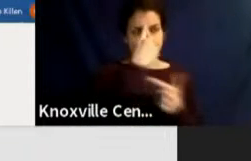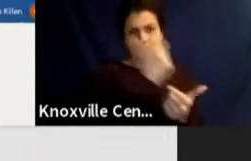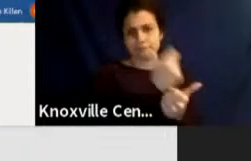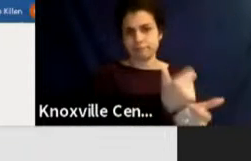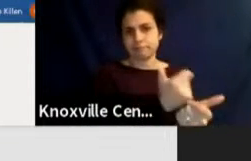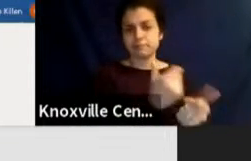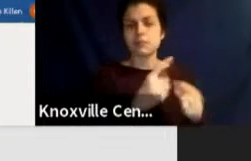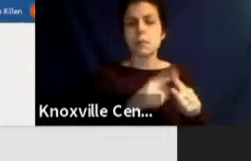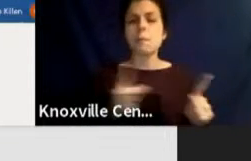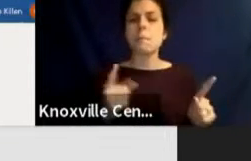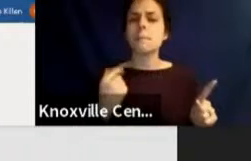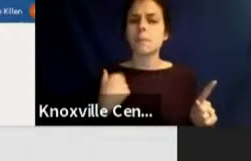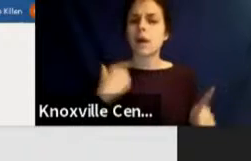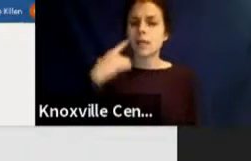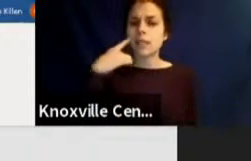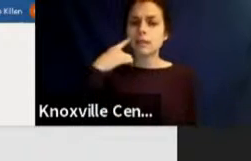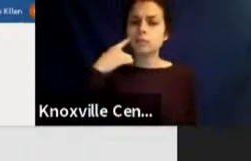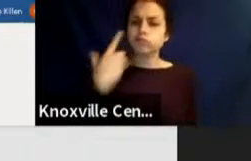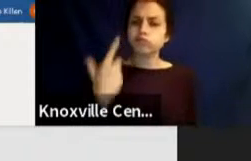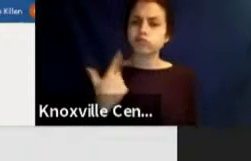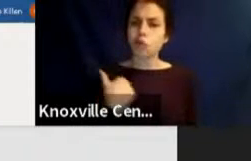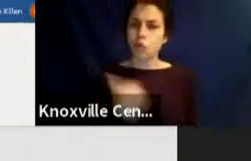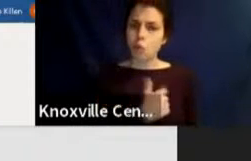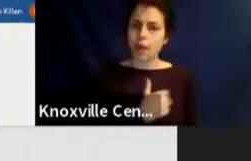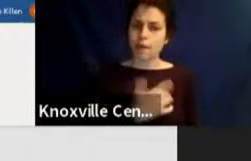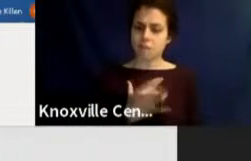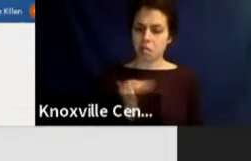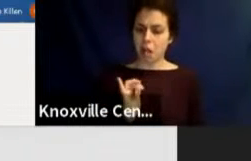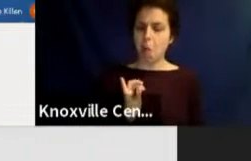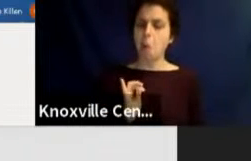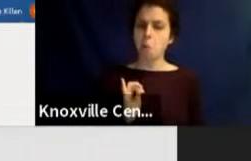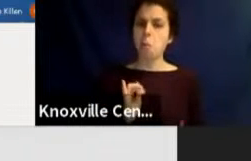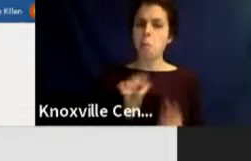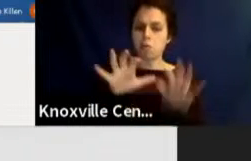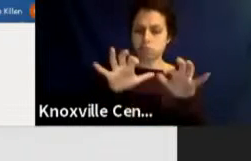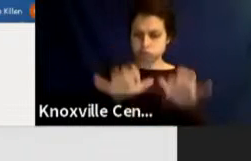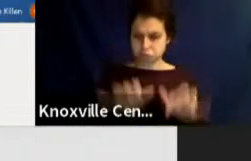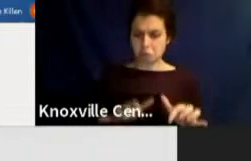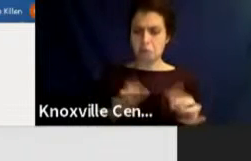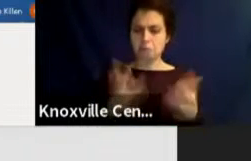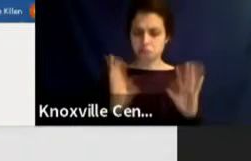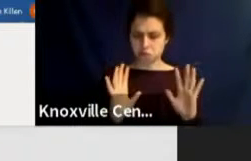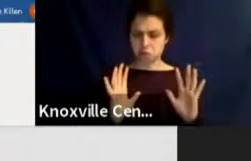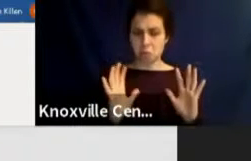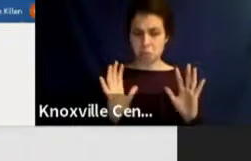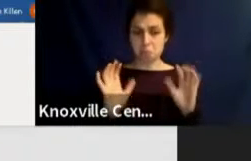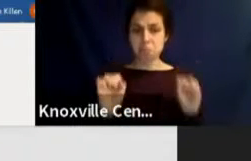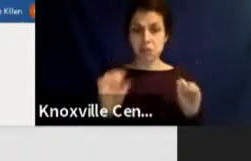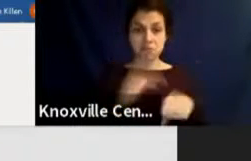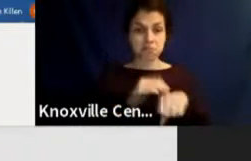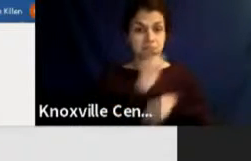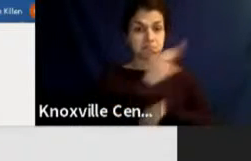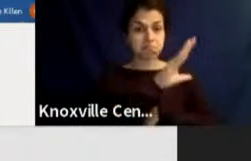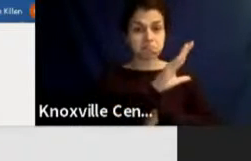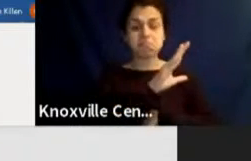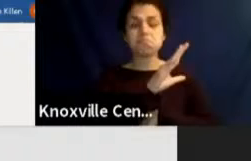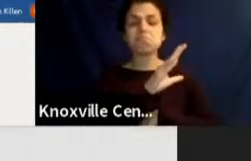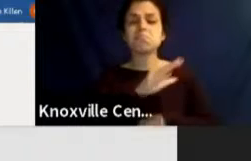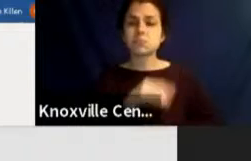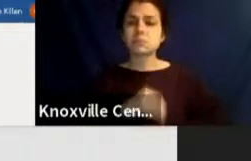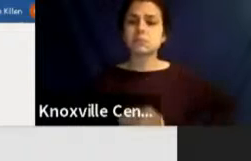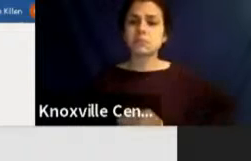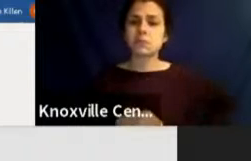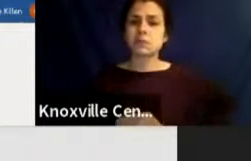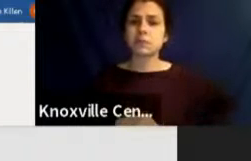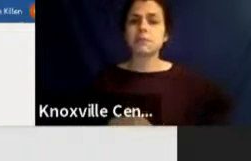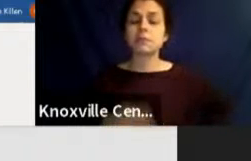I think we're at a point where we have something we could give to them, and this is something that can be used by, like I say, some of the other